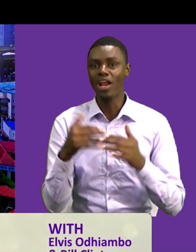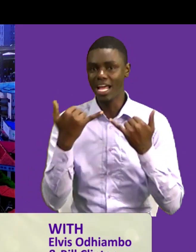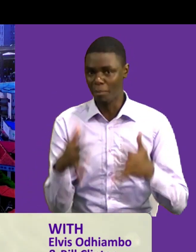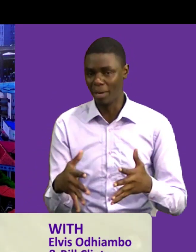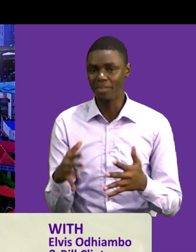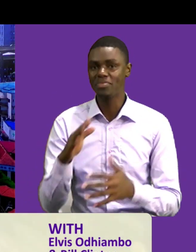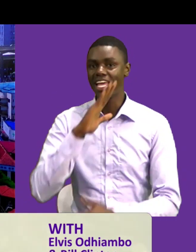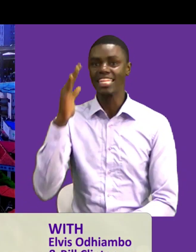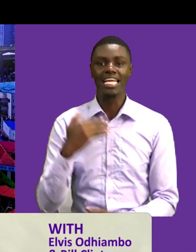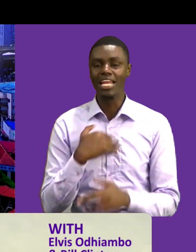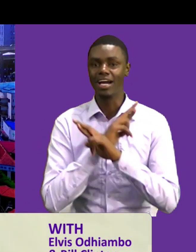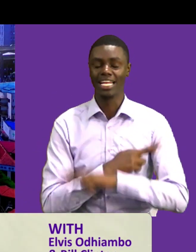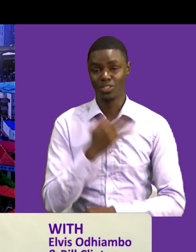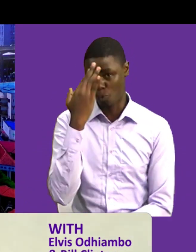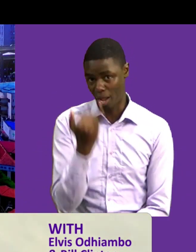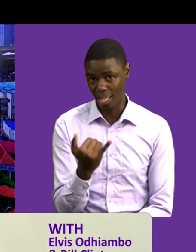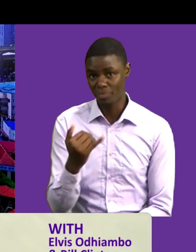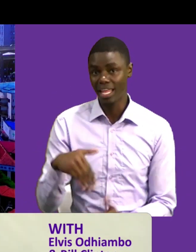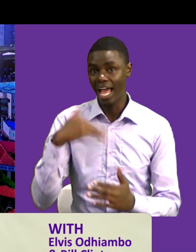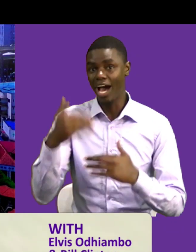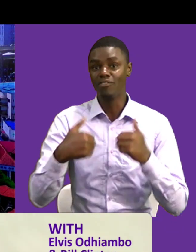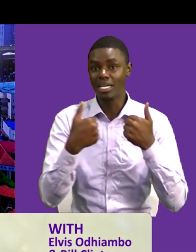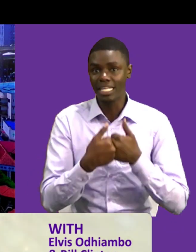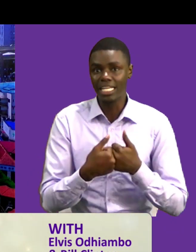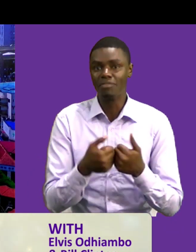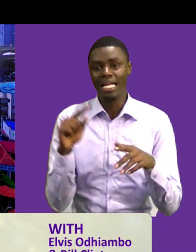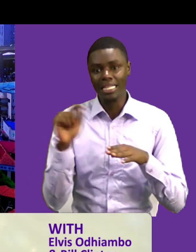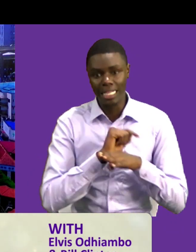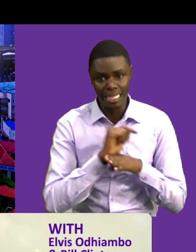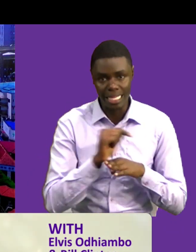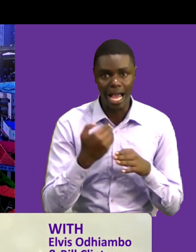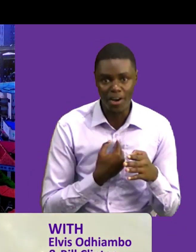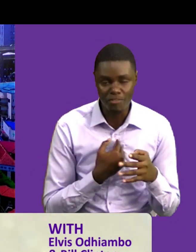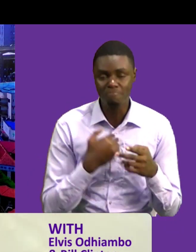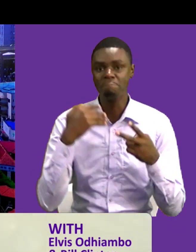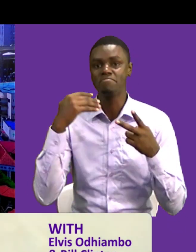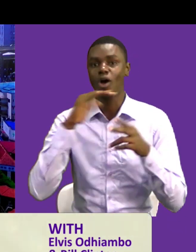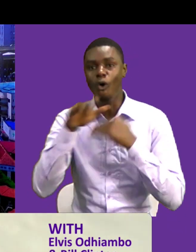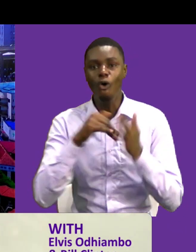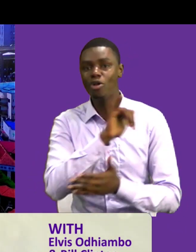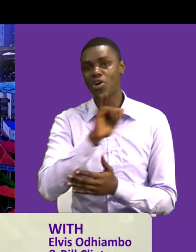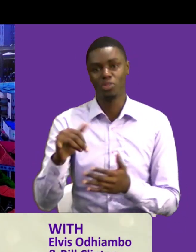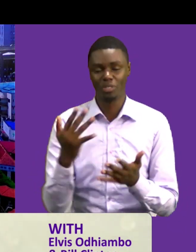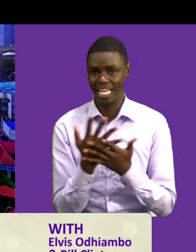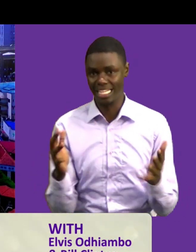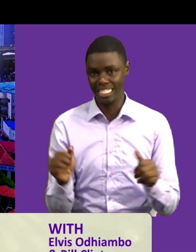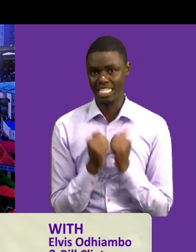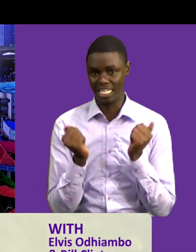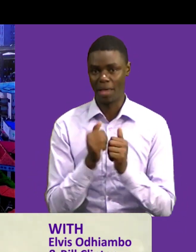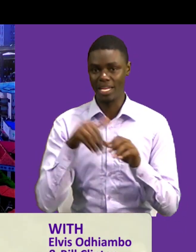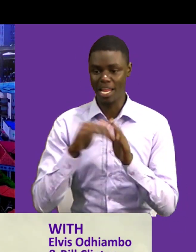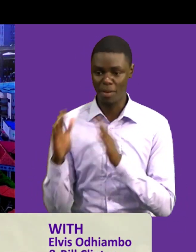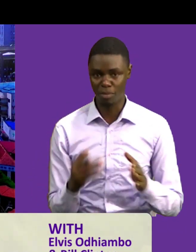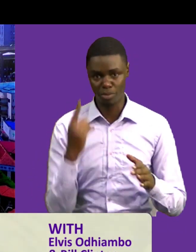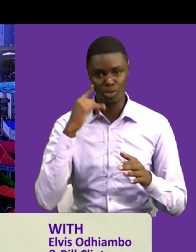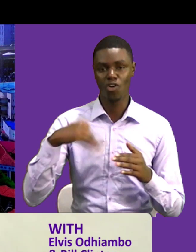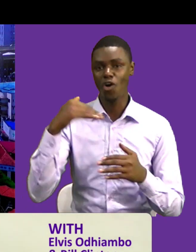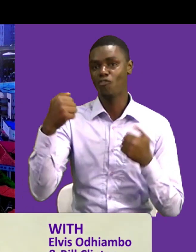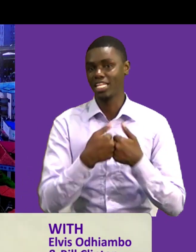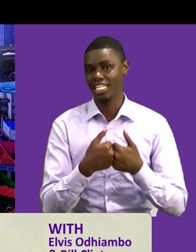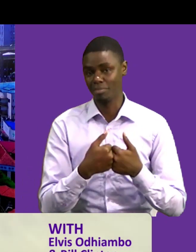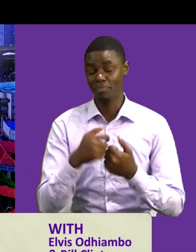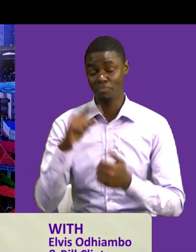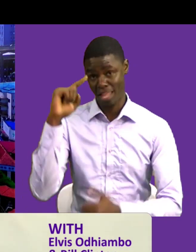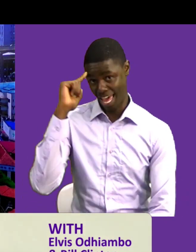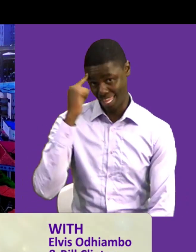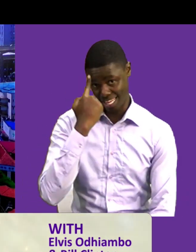they never have a rest because after the game there's training, there's all those in preparation for the next match. So